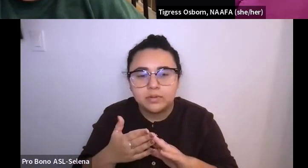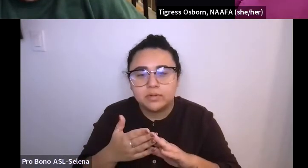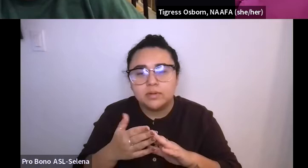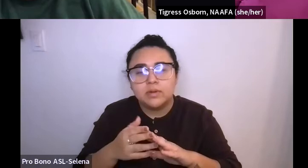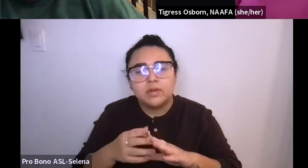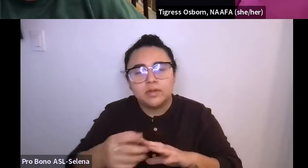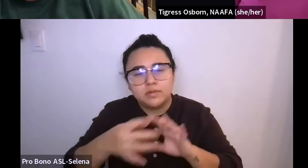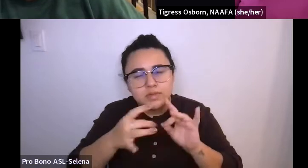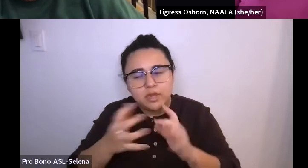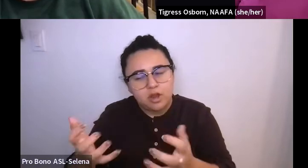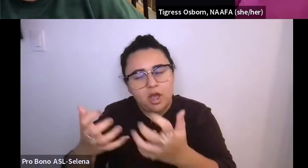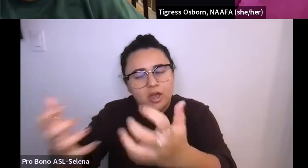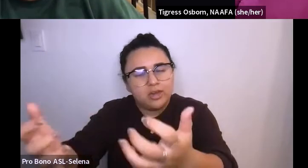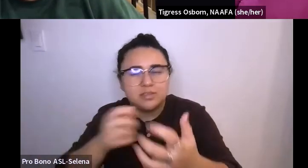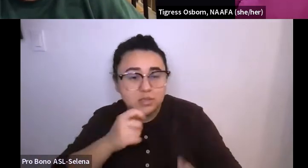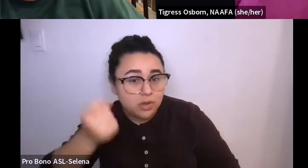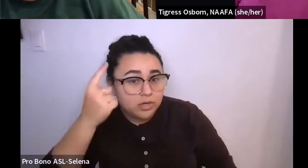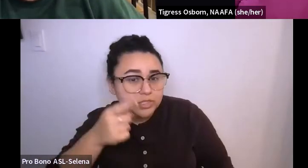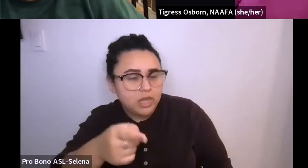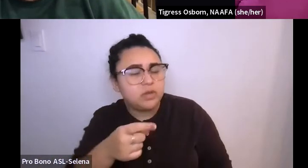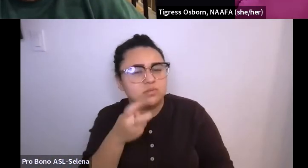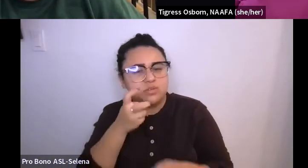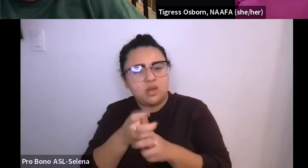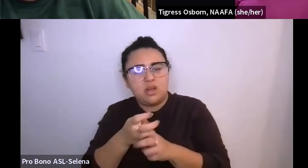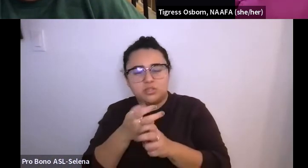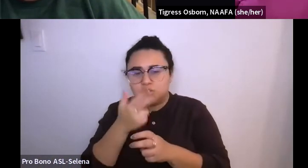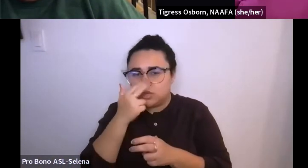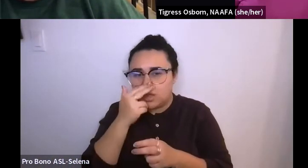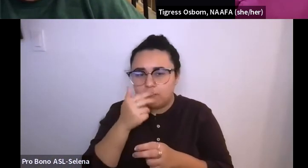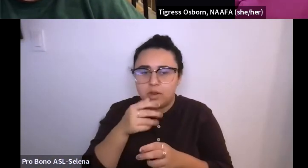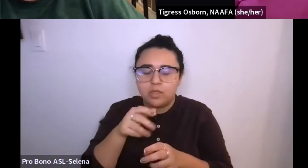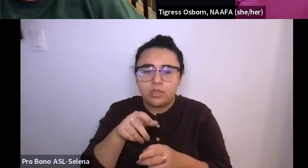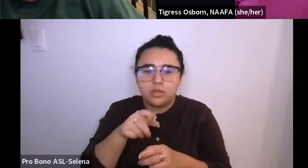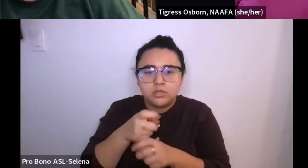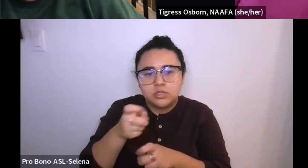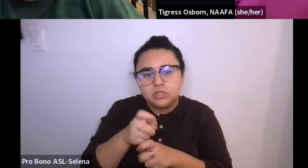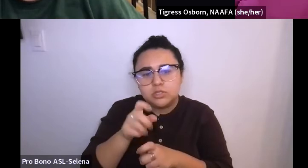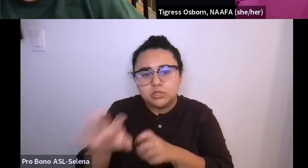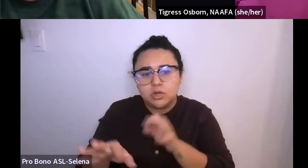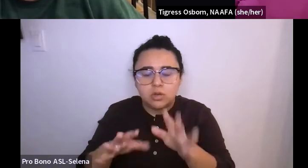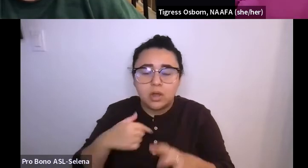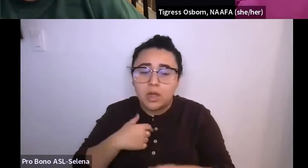don't get it. But as a NAAFA board member, I do want to reach the people who don't get it yet.